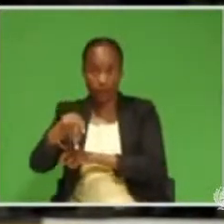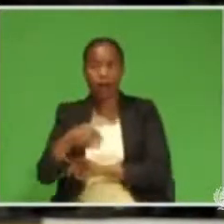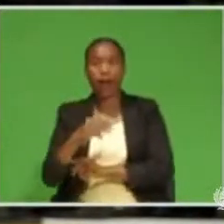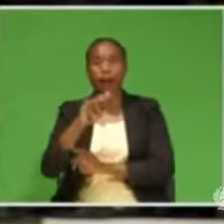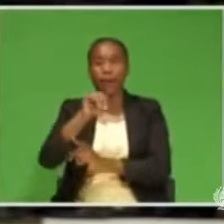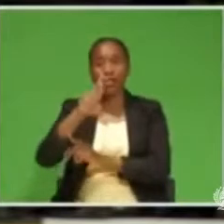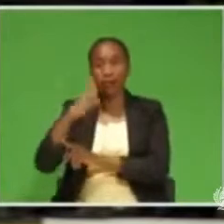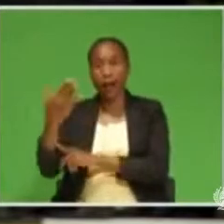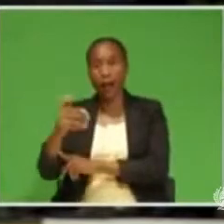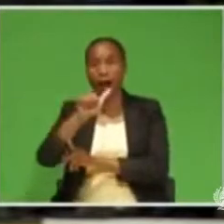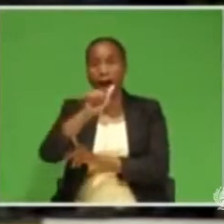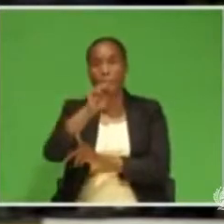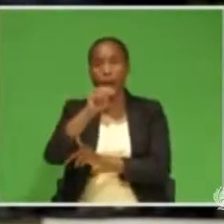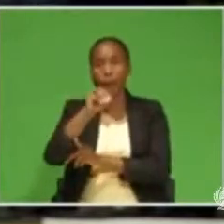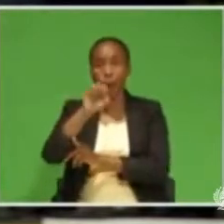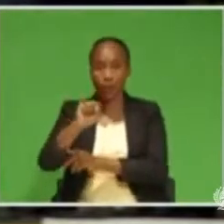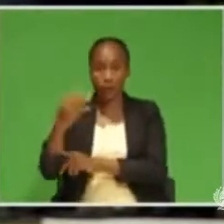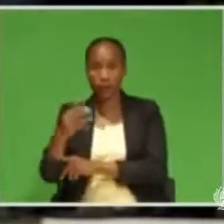Masondo,